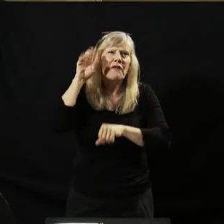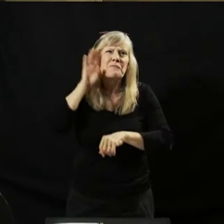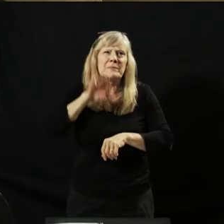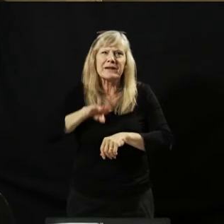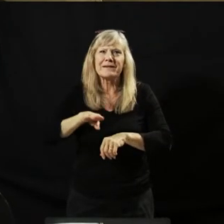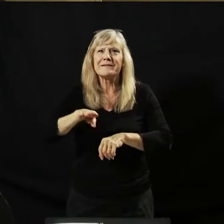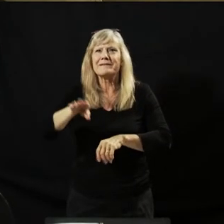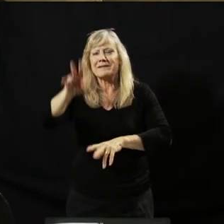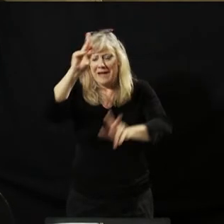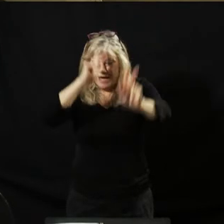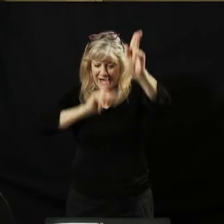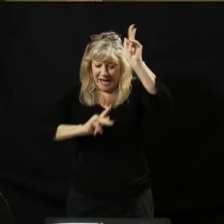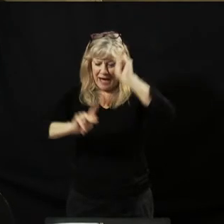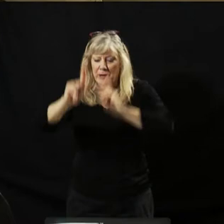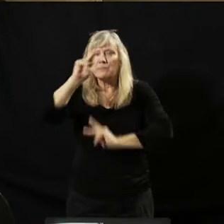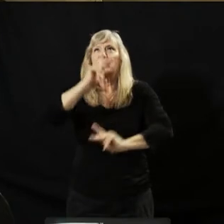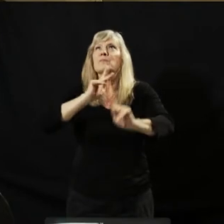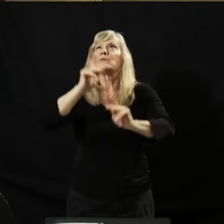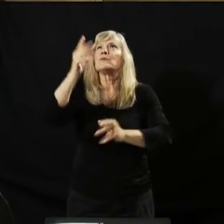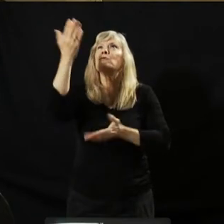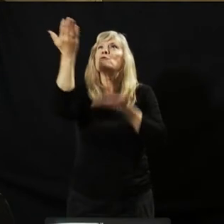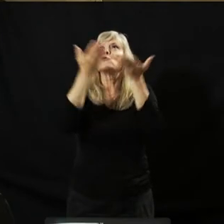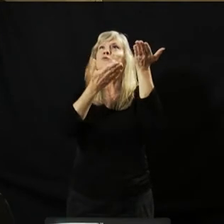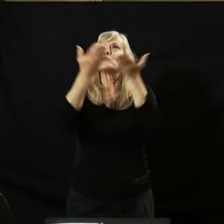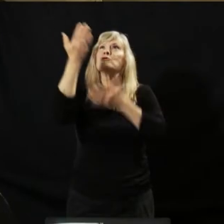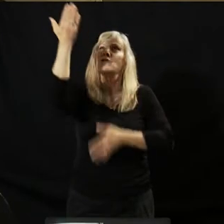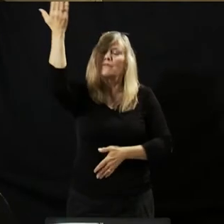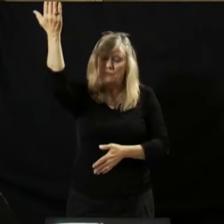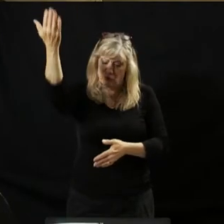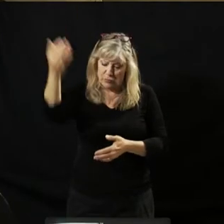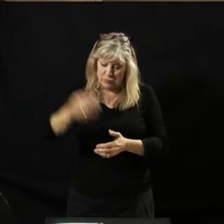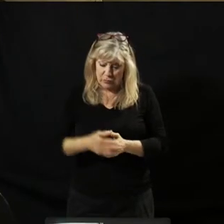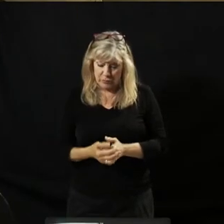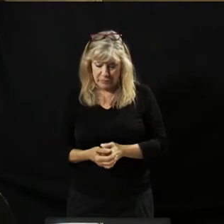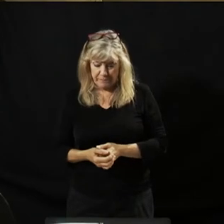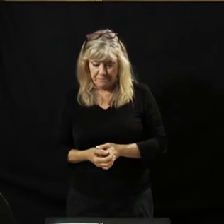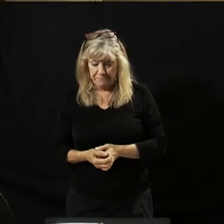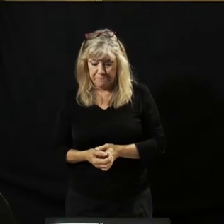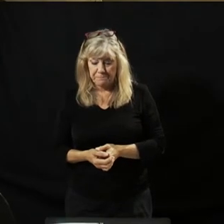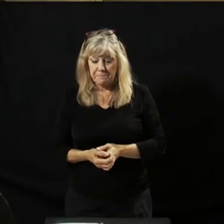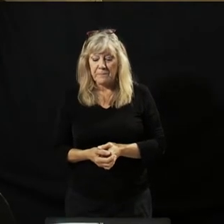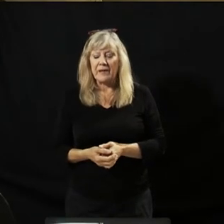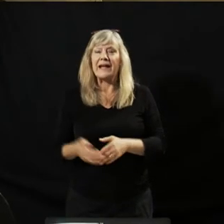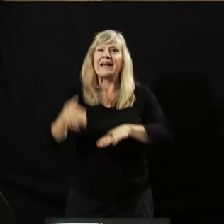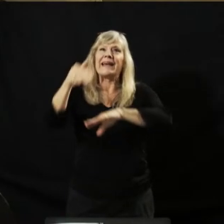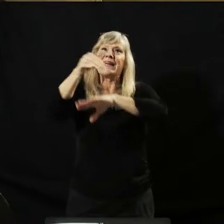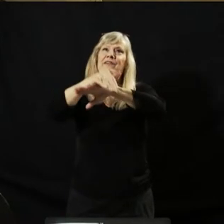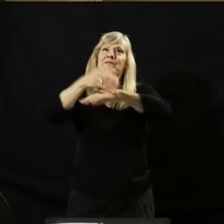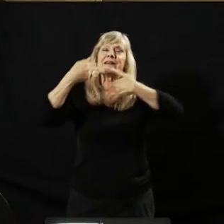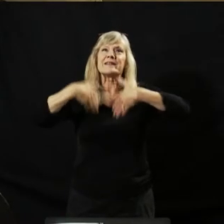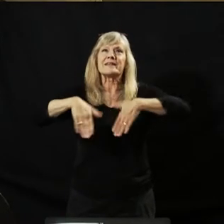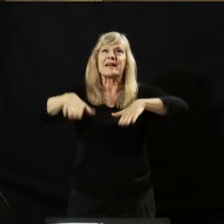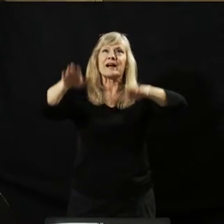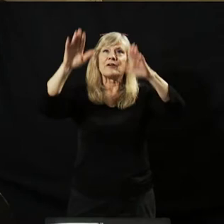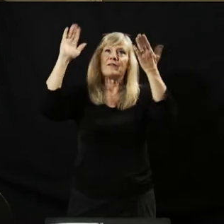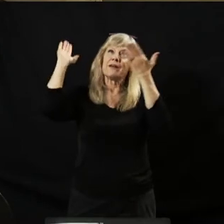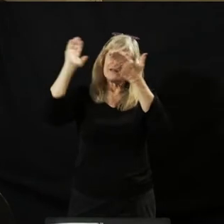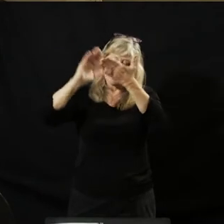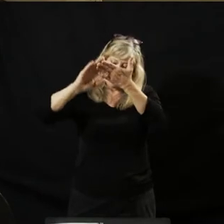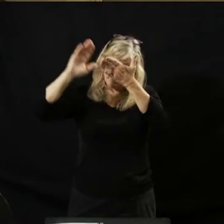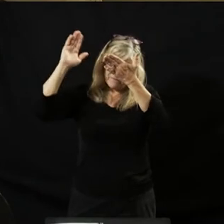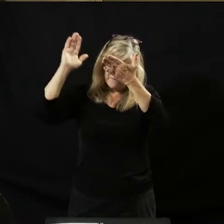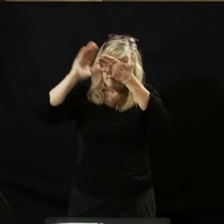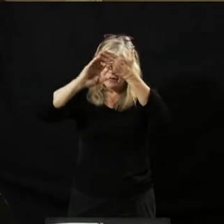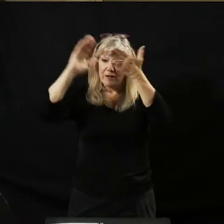servants' hands, an evening sacrifice of praise, this gift from your